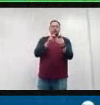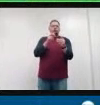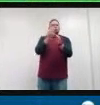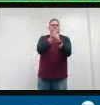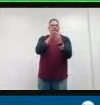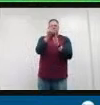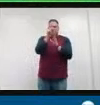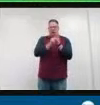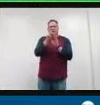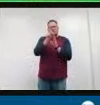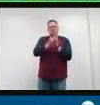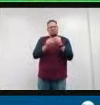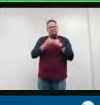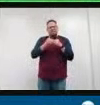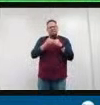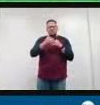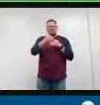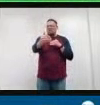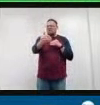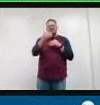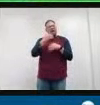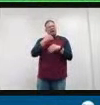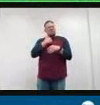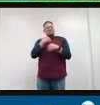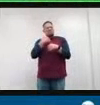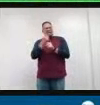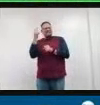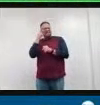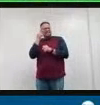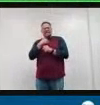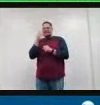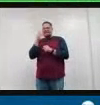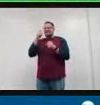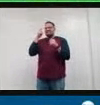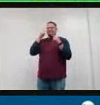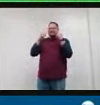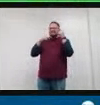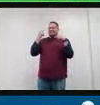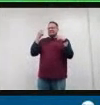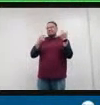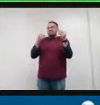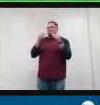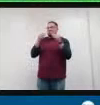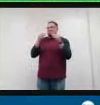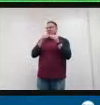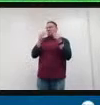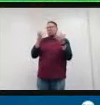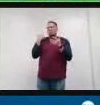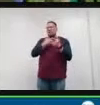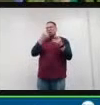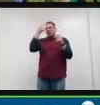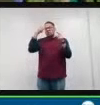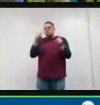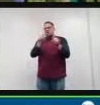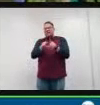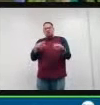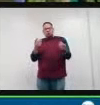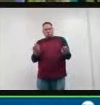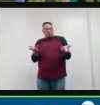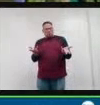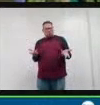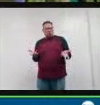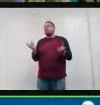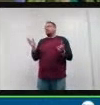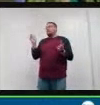forward? Or am I making sense? Like, I need to flesh it out a little more about what we're actually agreeing to do. Yeah.